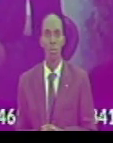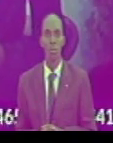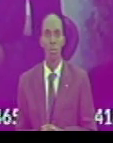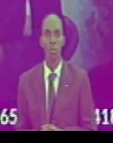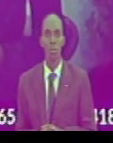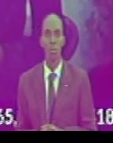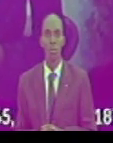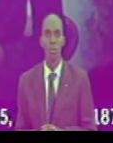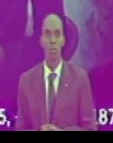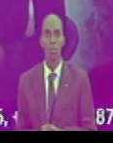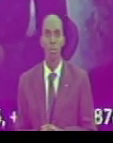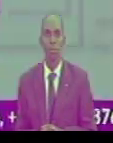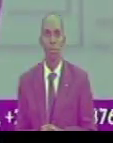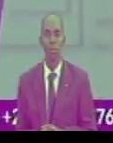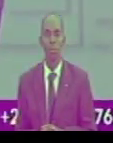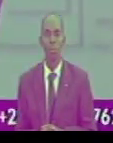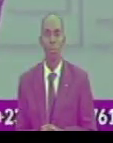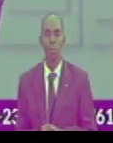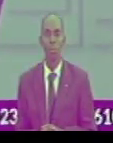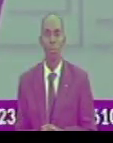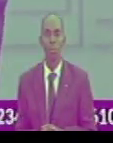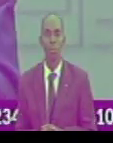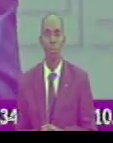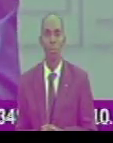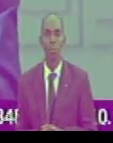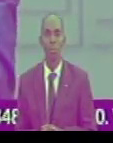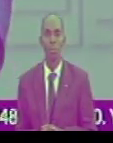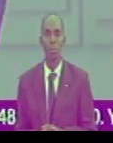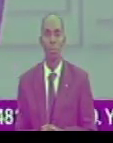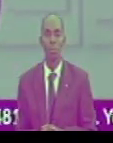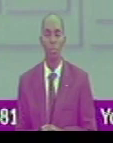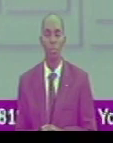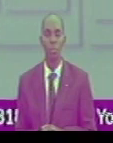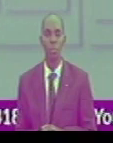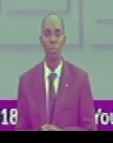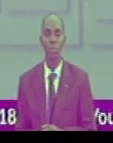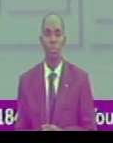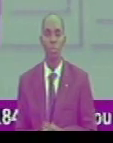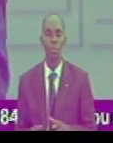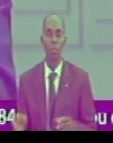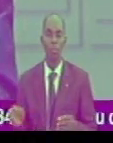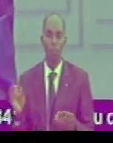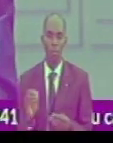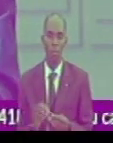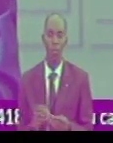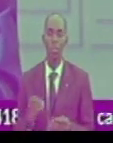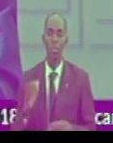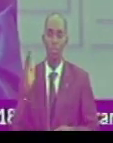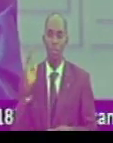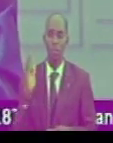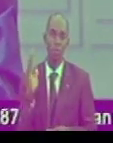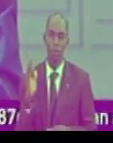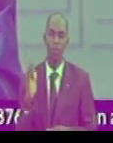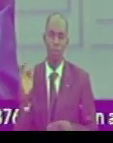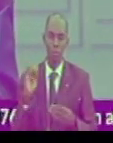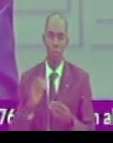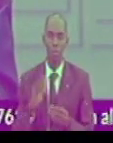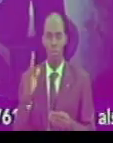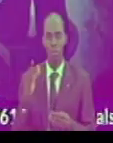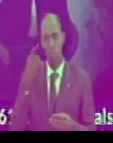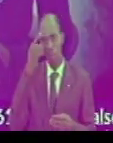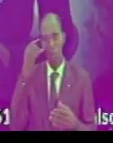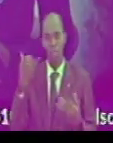testimonies. Please, nobody should go home now. This is miracle time, and yours is coming where you are sitting there. Praise